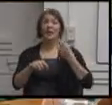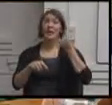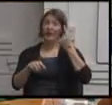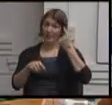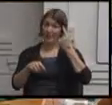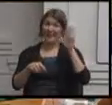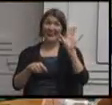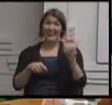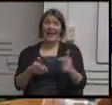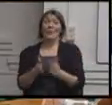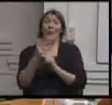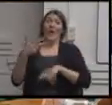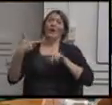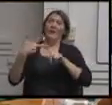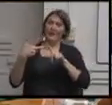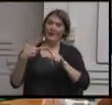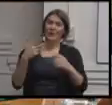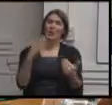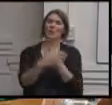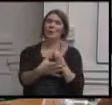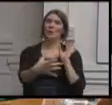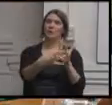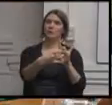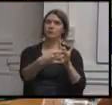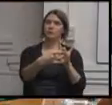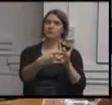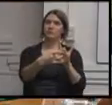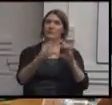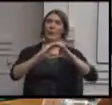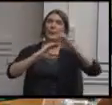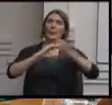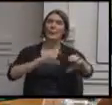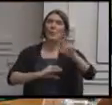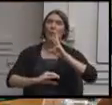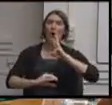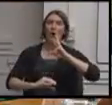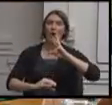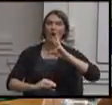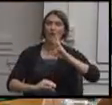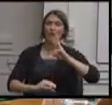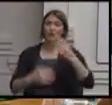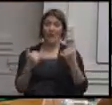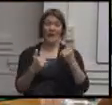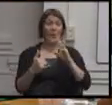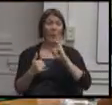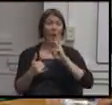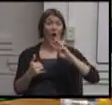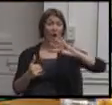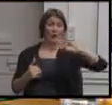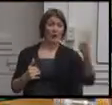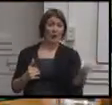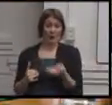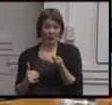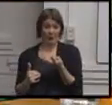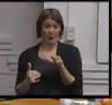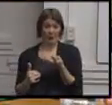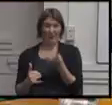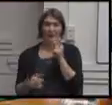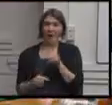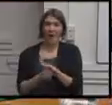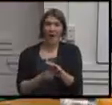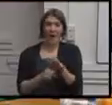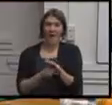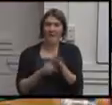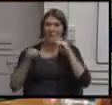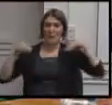require, among other things, a new connection to the water main, because the water supply coming into the building is inadequate to fund